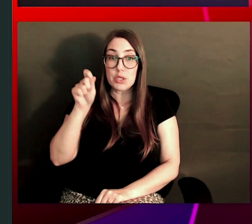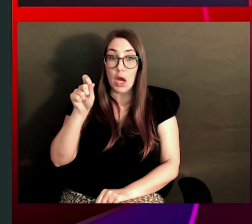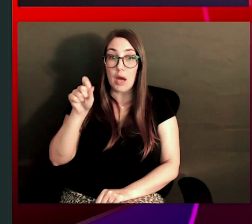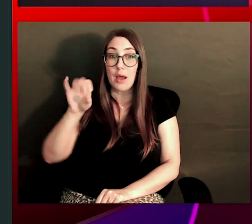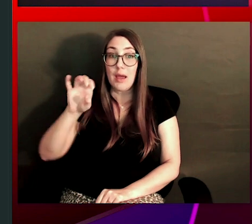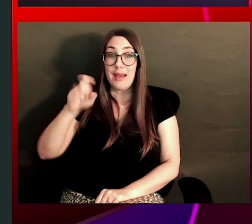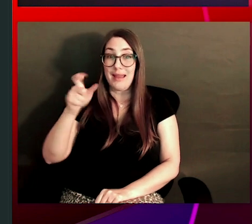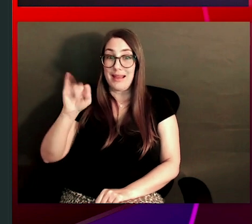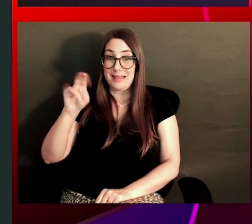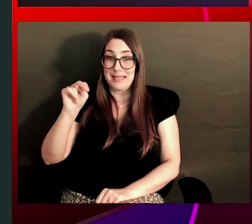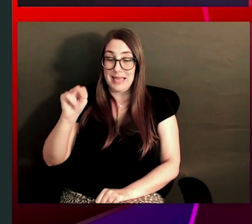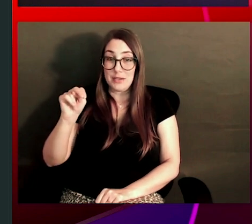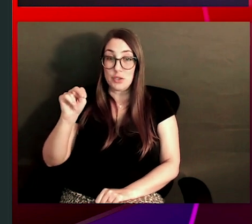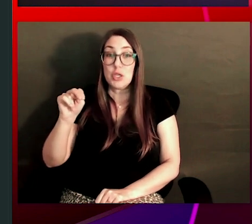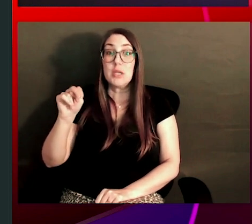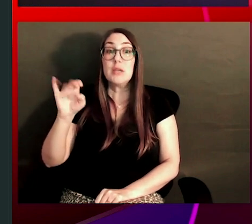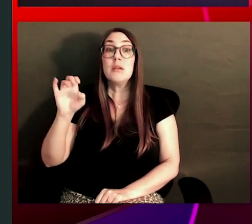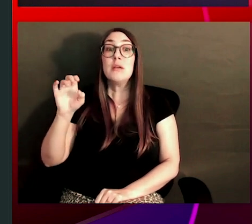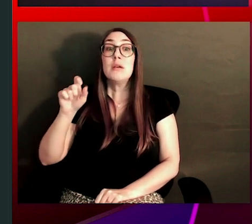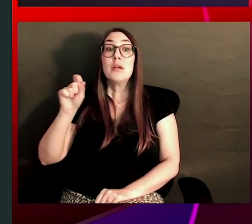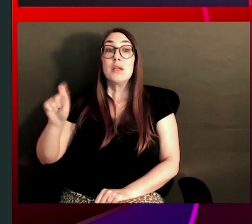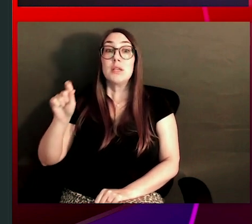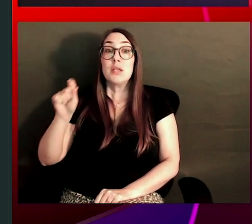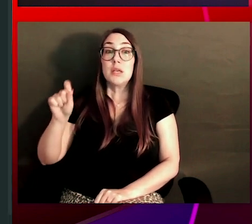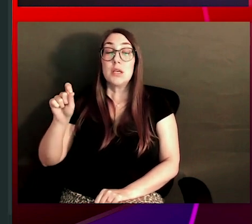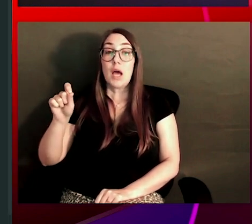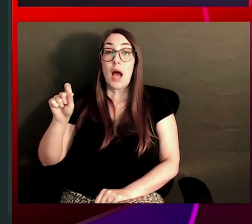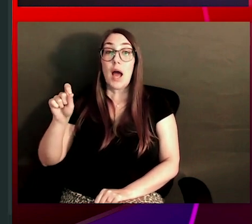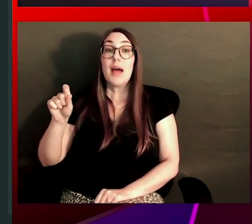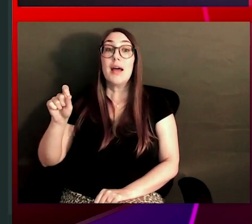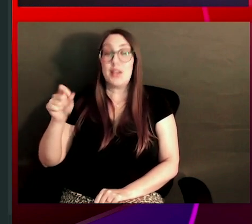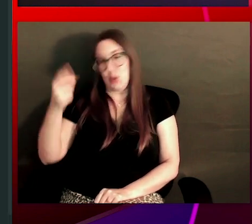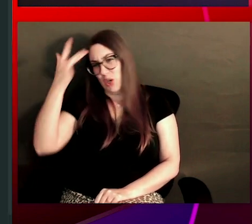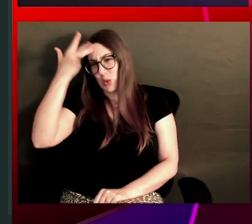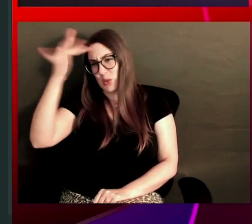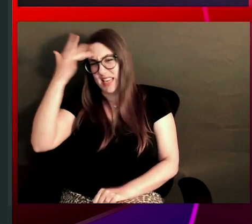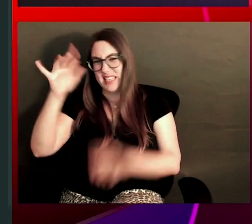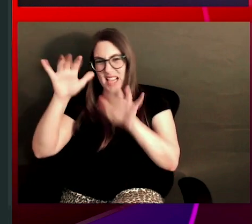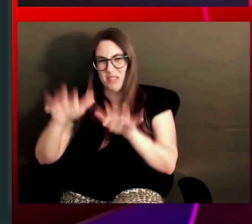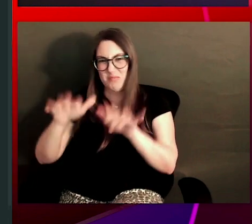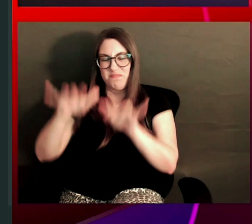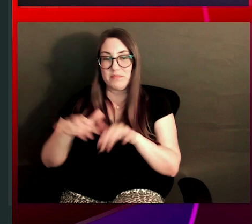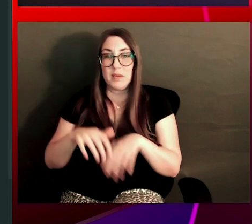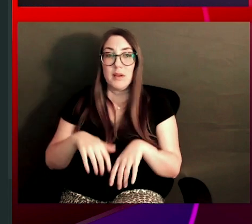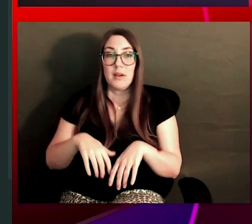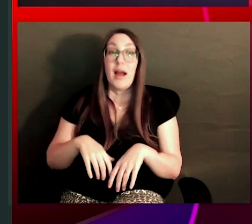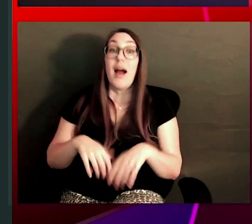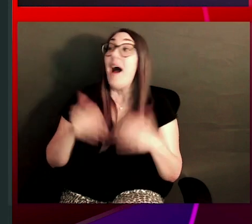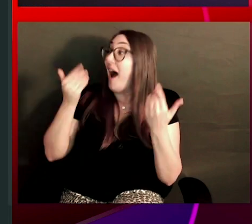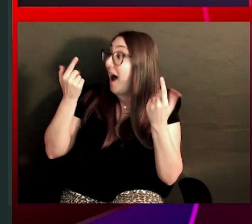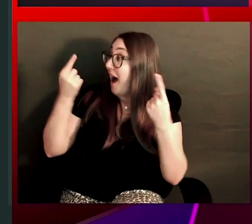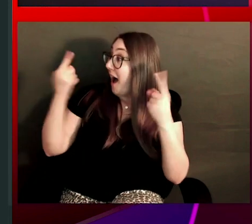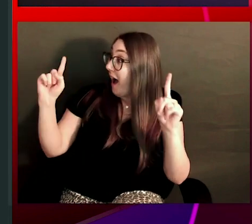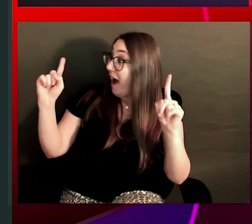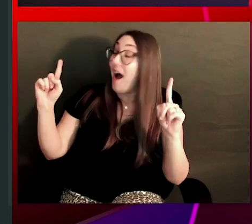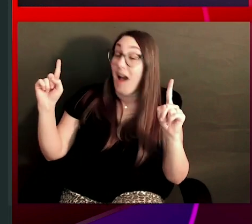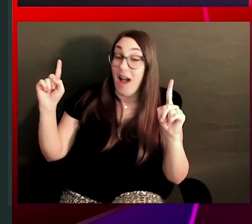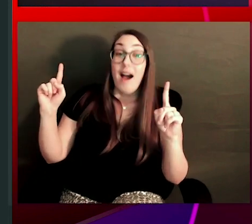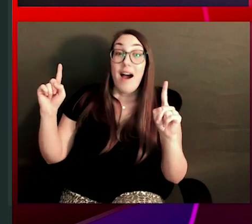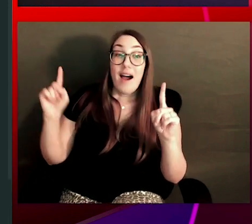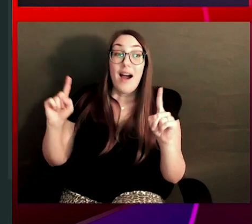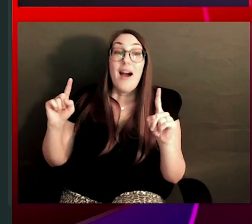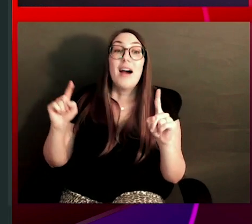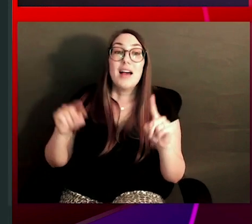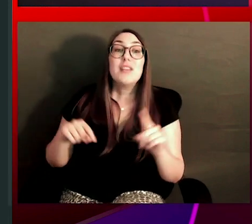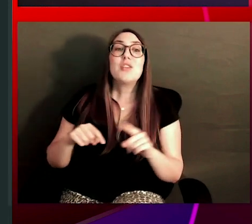extensions and since you told me yesterday I didn't use the IntelliSense, there you go. OK? Hey, there we go. That's And we'll add a namespace in